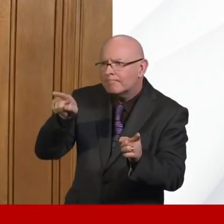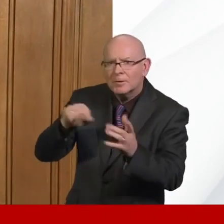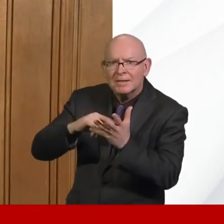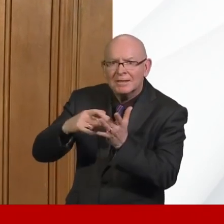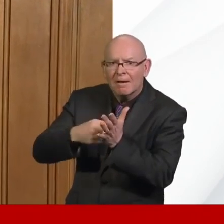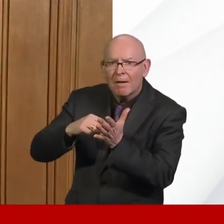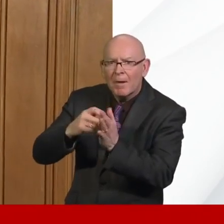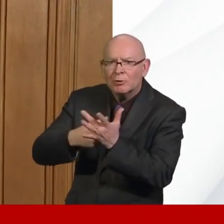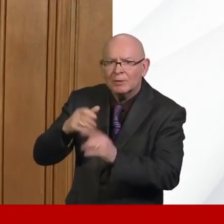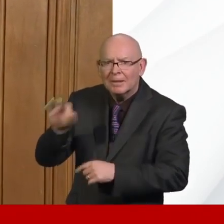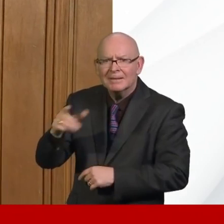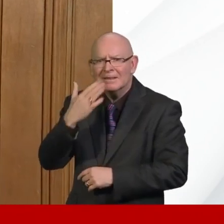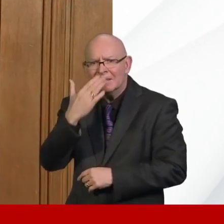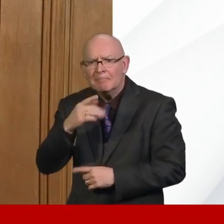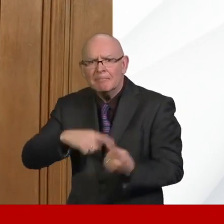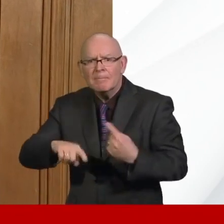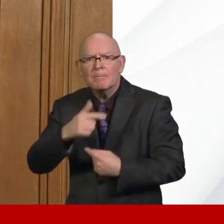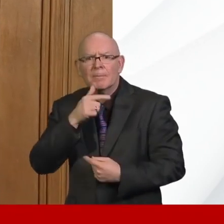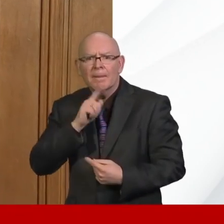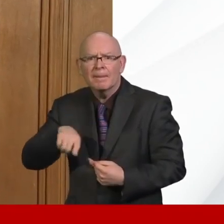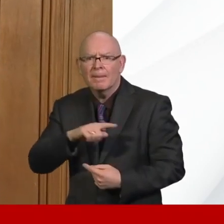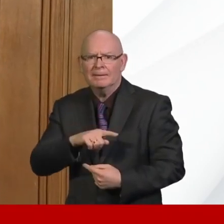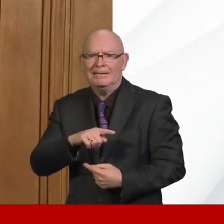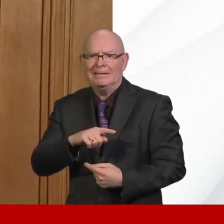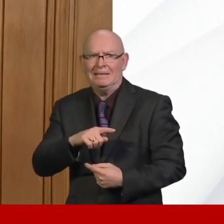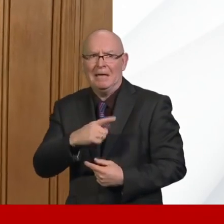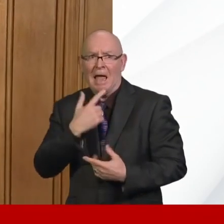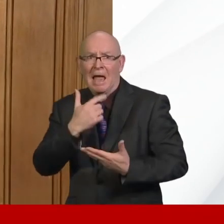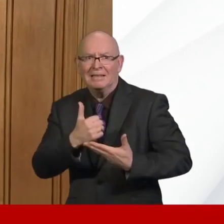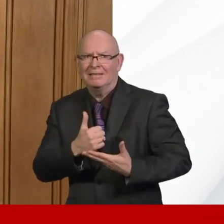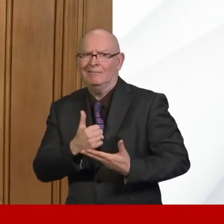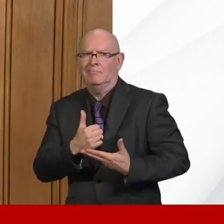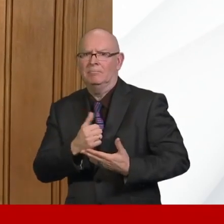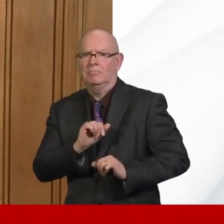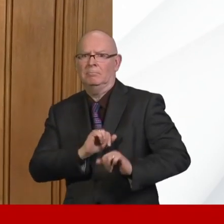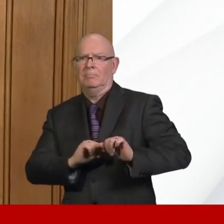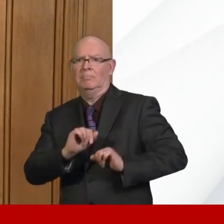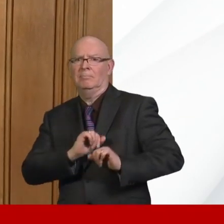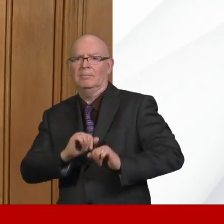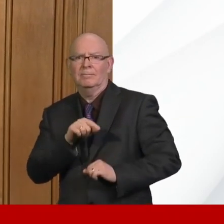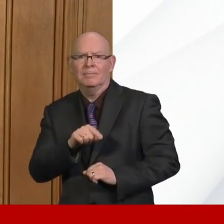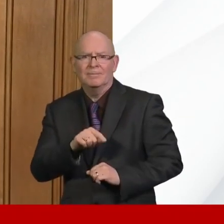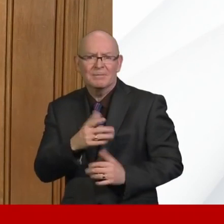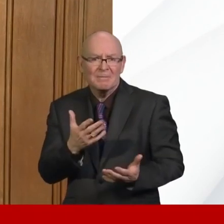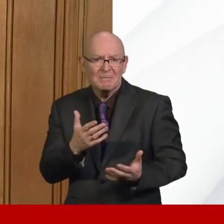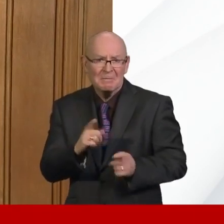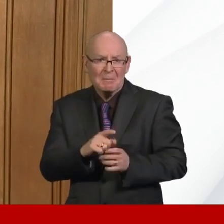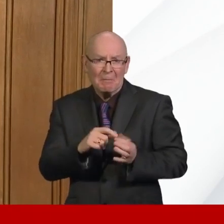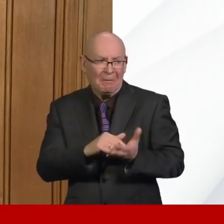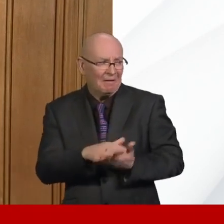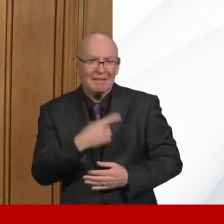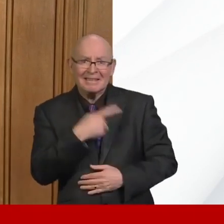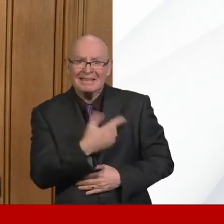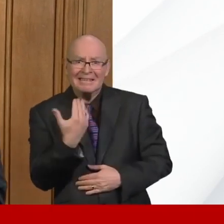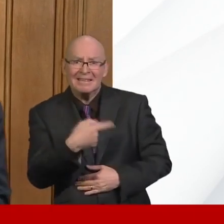aren't taking the advice on social distancing? Are they being immoral? No, well, I'll ask Patrick to answer first, but cool.